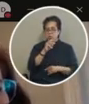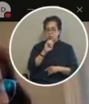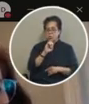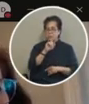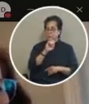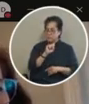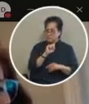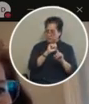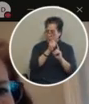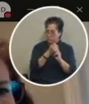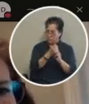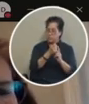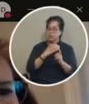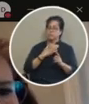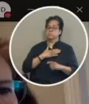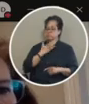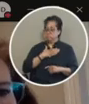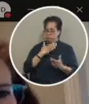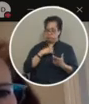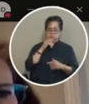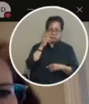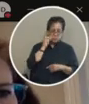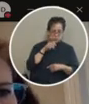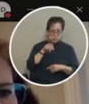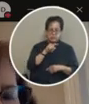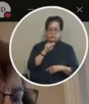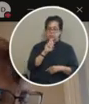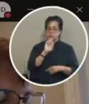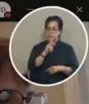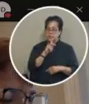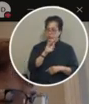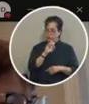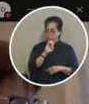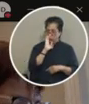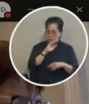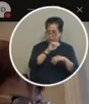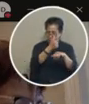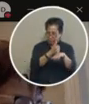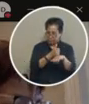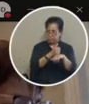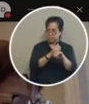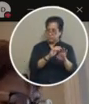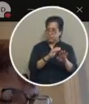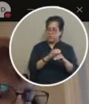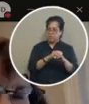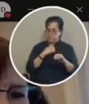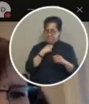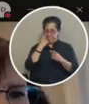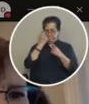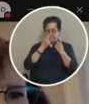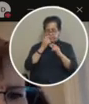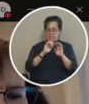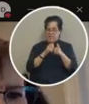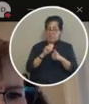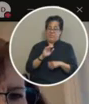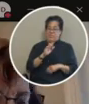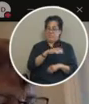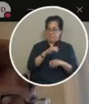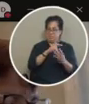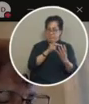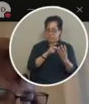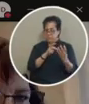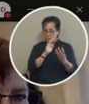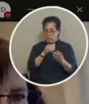situation, and I'm glad to hear that there's a task force that's going to be developed, because I was just wondering how we were going to be able to help